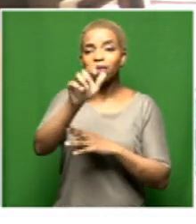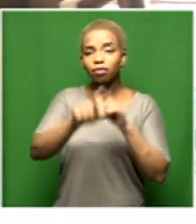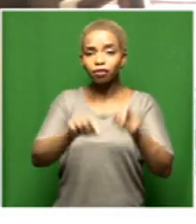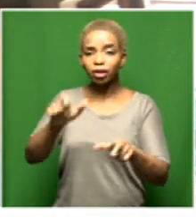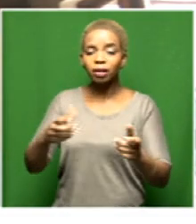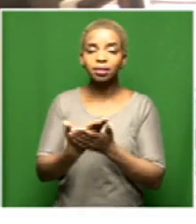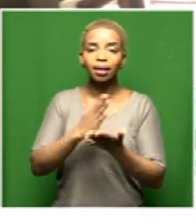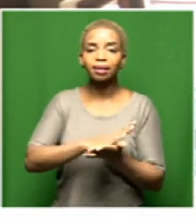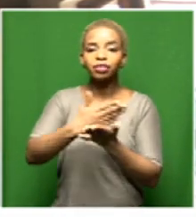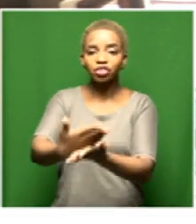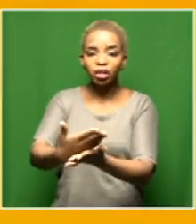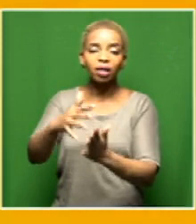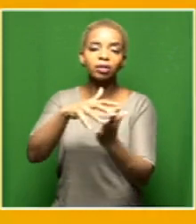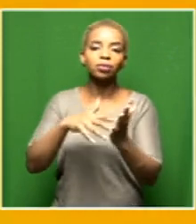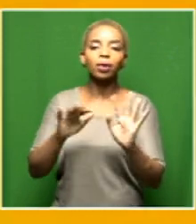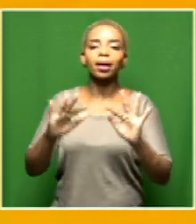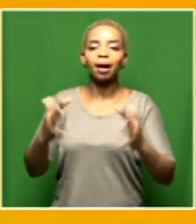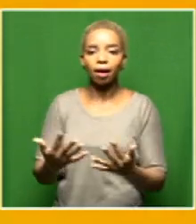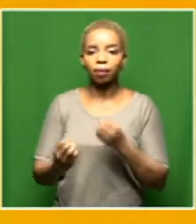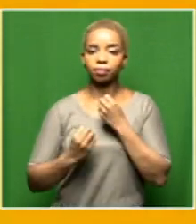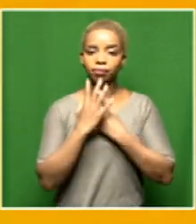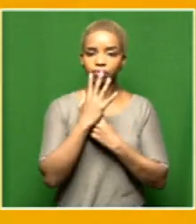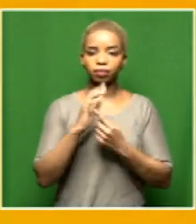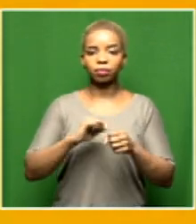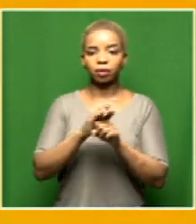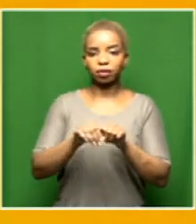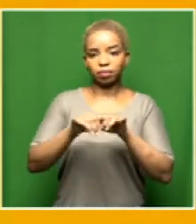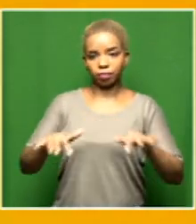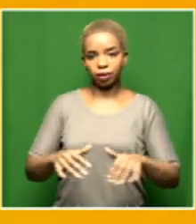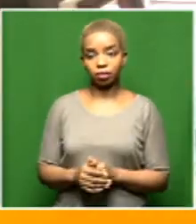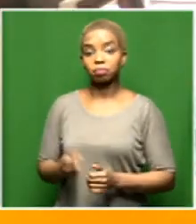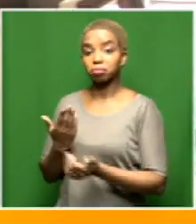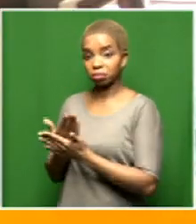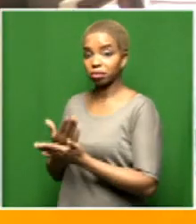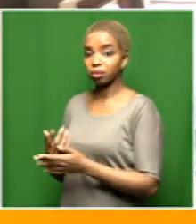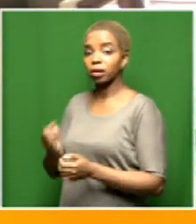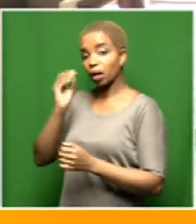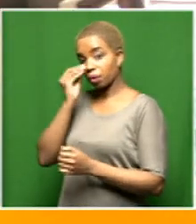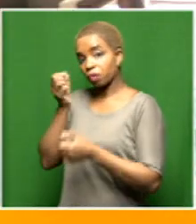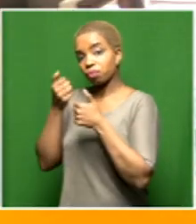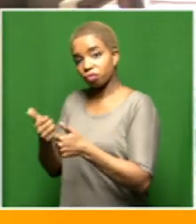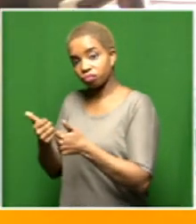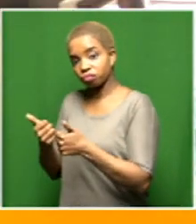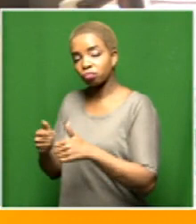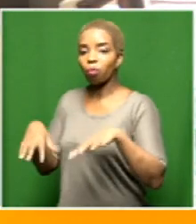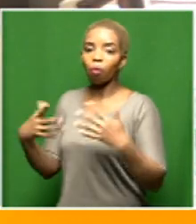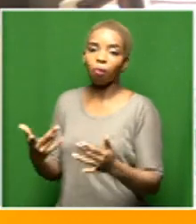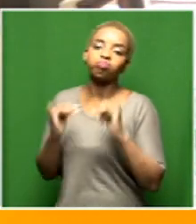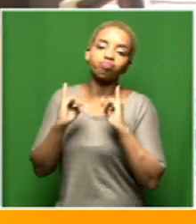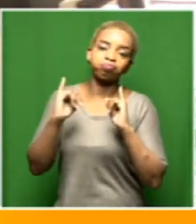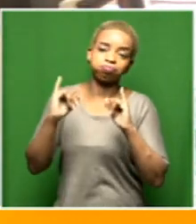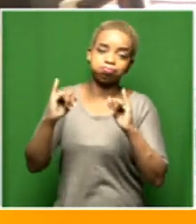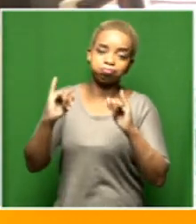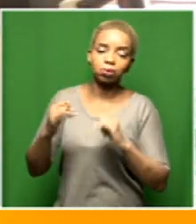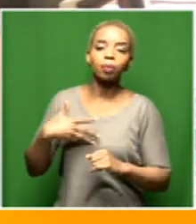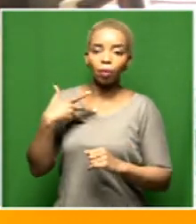they've been affected by coronavirus. Thank you so much for your time. My last word, can we have good news stories as well as the bad stories? Of course. We want to know how